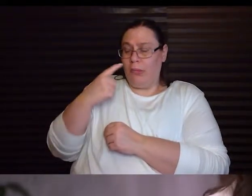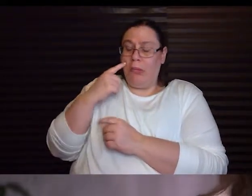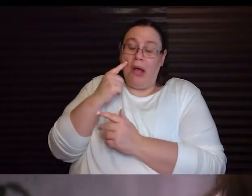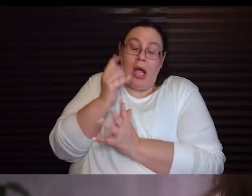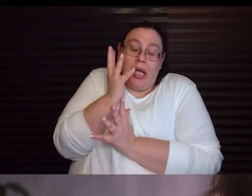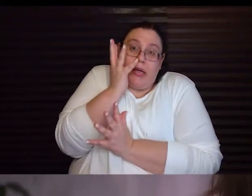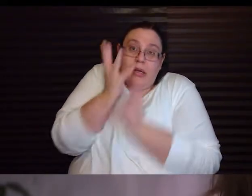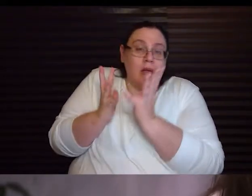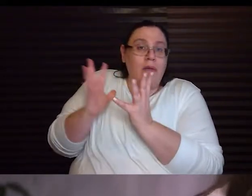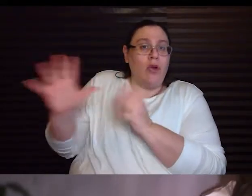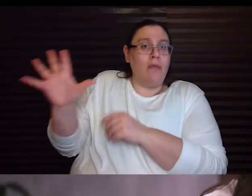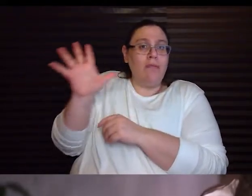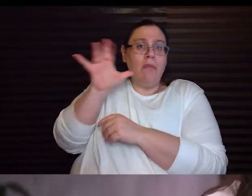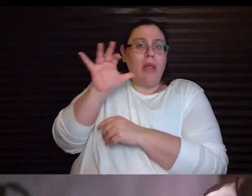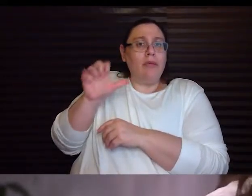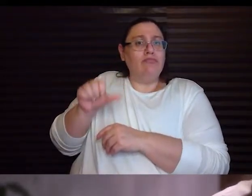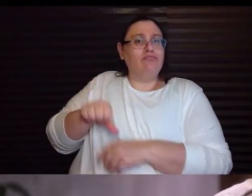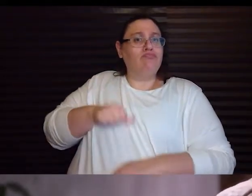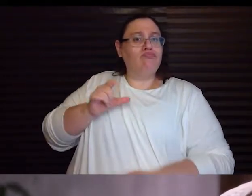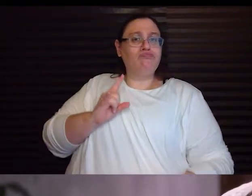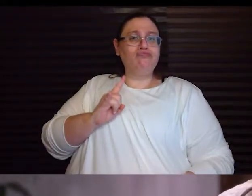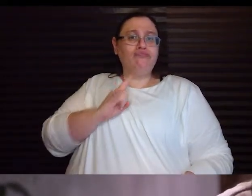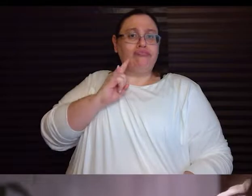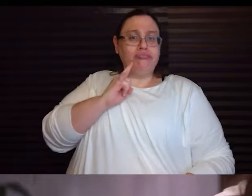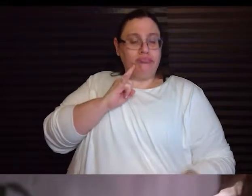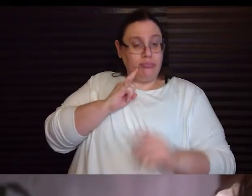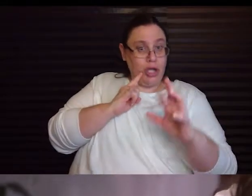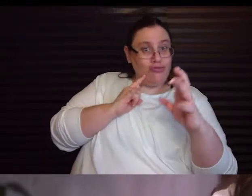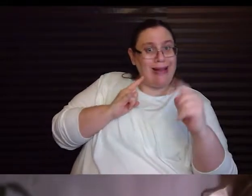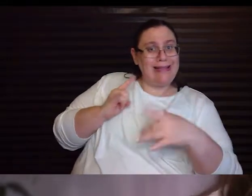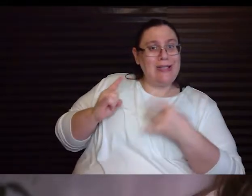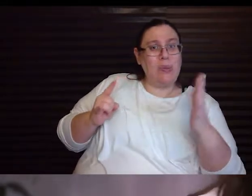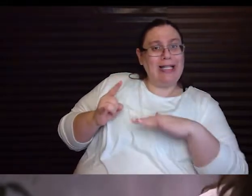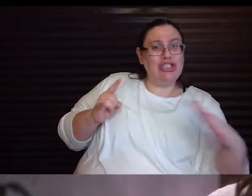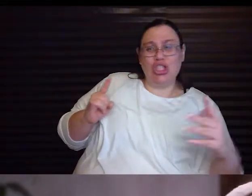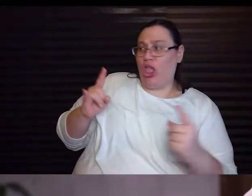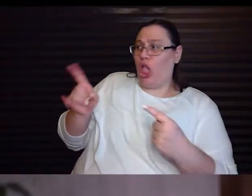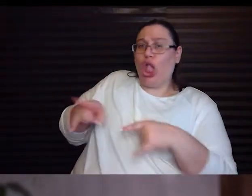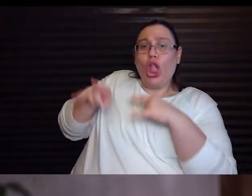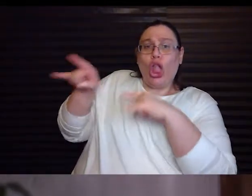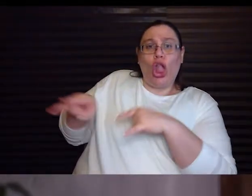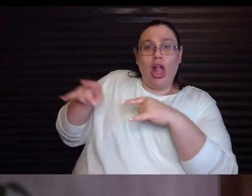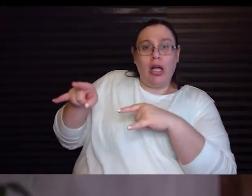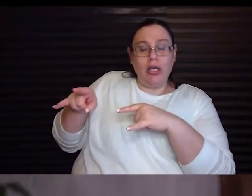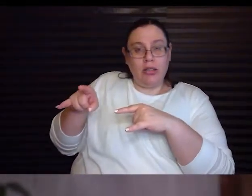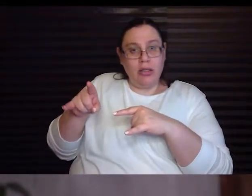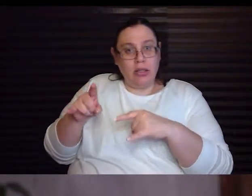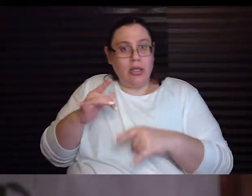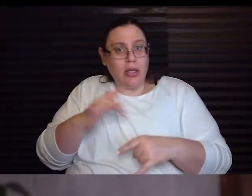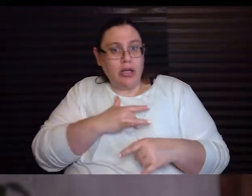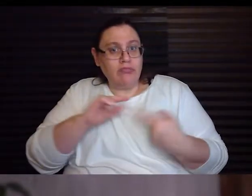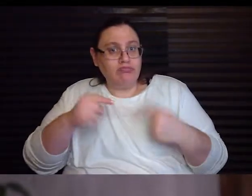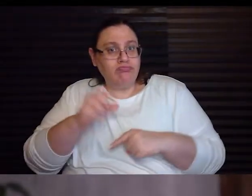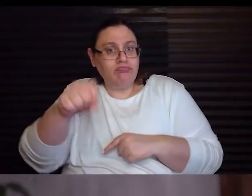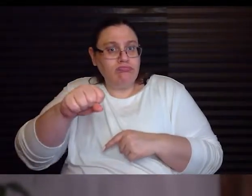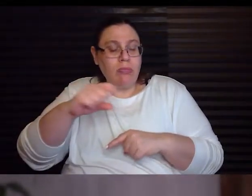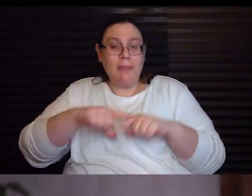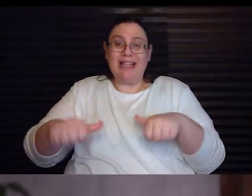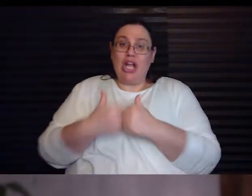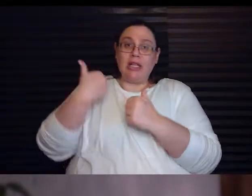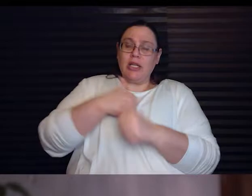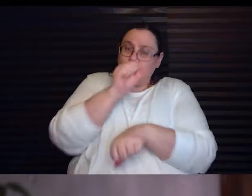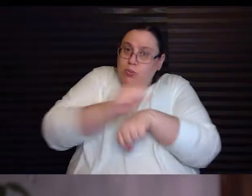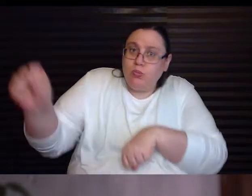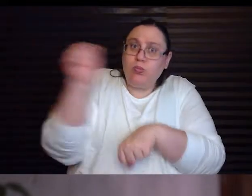the humiliation of her proud and proper mama by racist white children. These stories don't just hurt our hearts, they challenge us to work